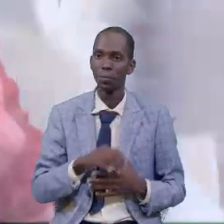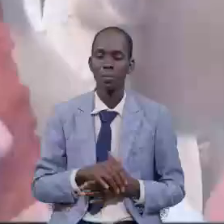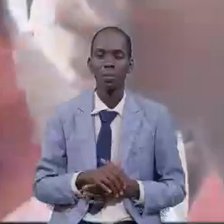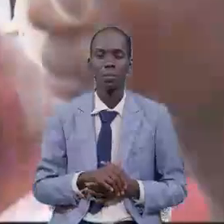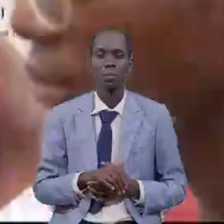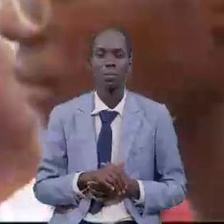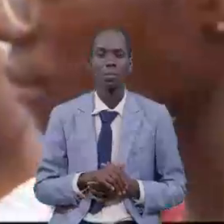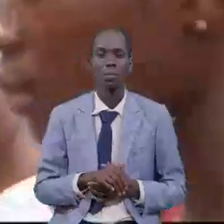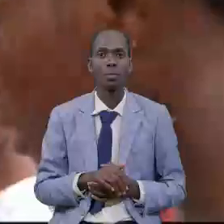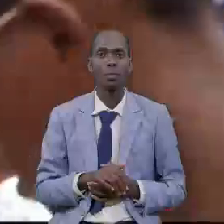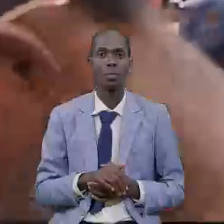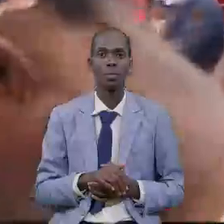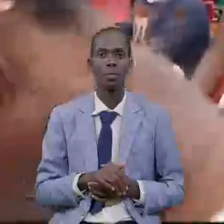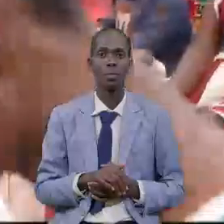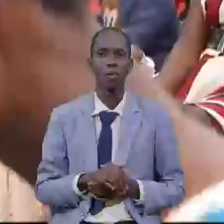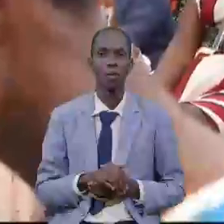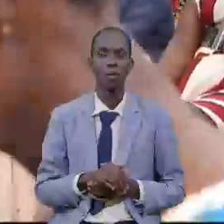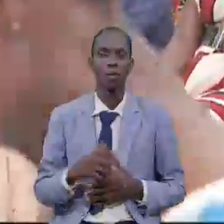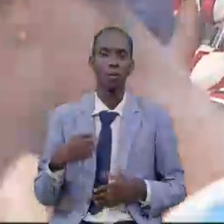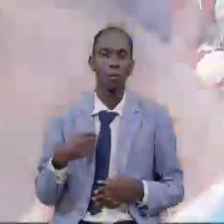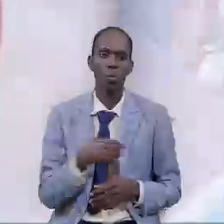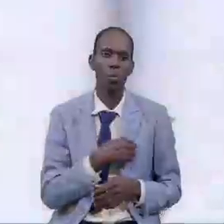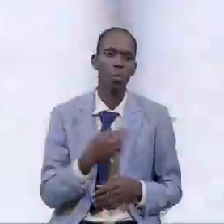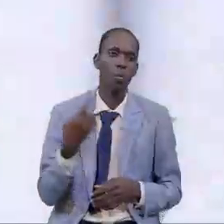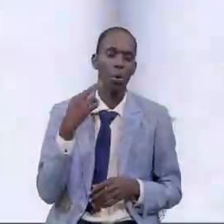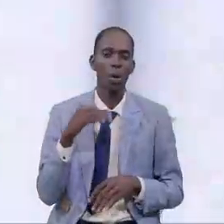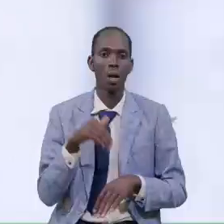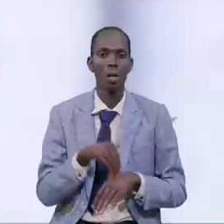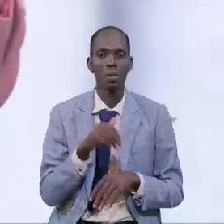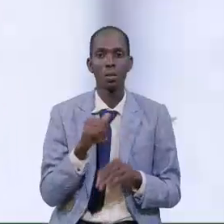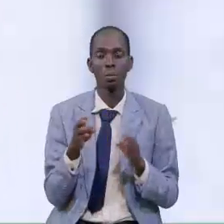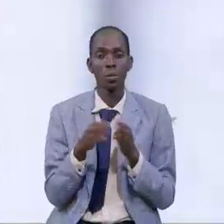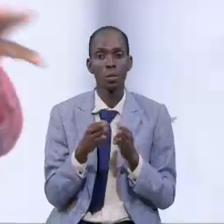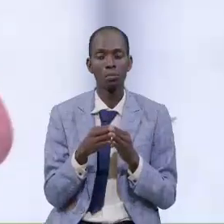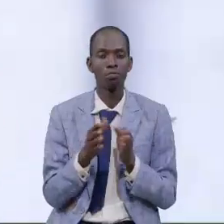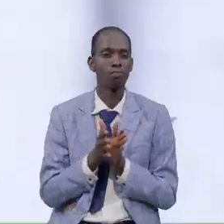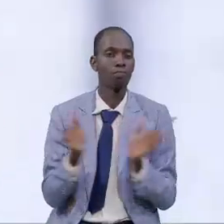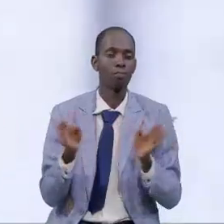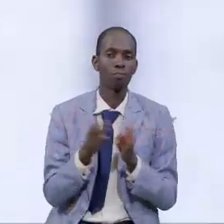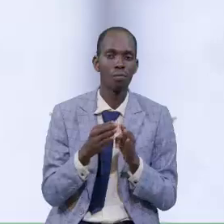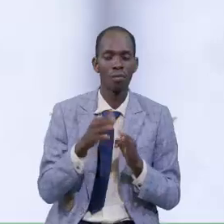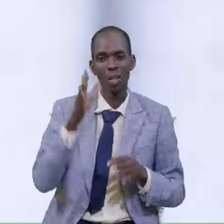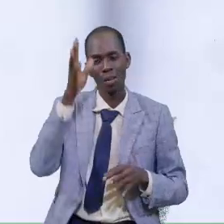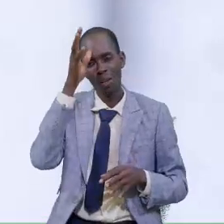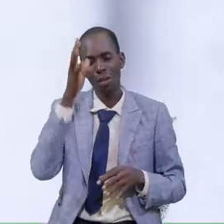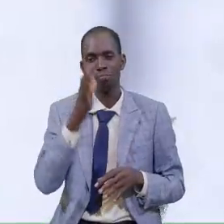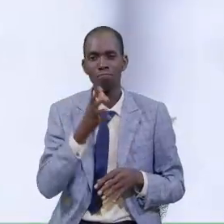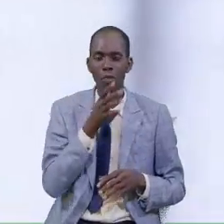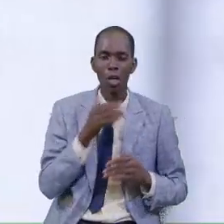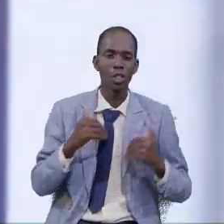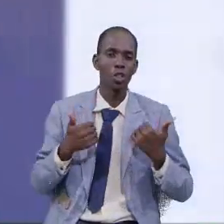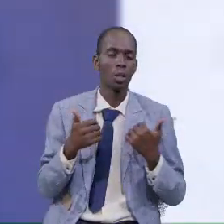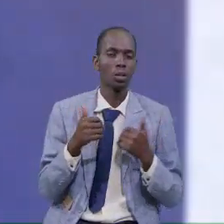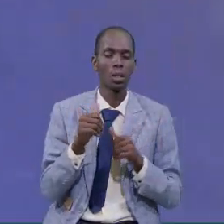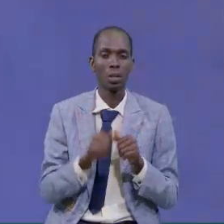We were in a meeting, general meeting, fathers, mothers, young people, everybody. And then